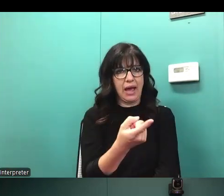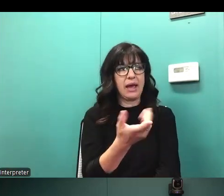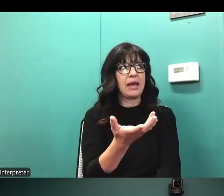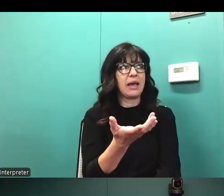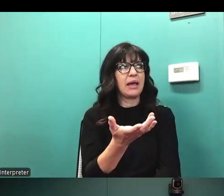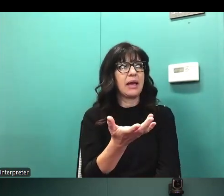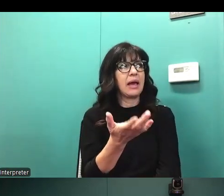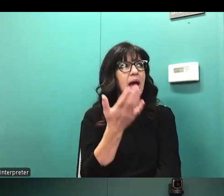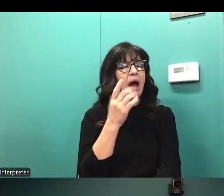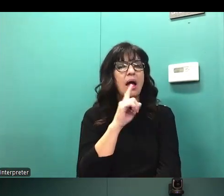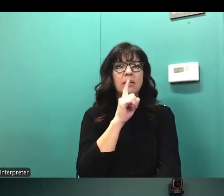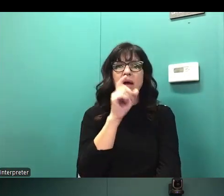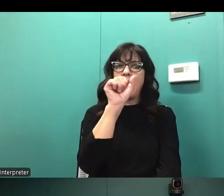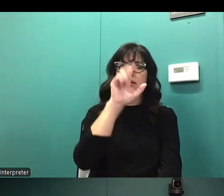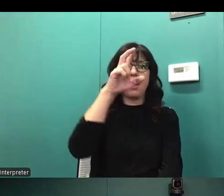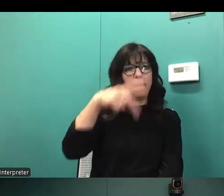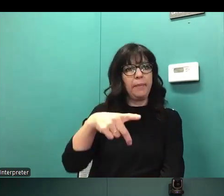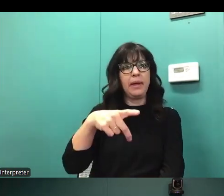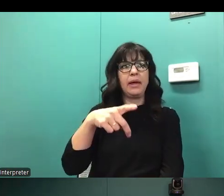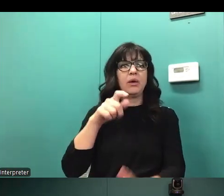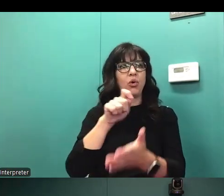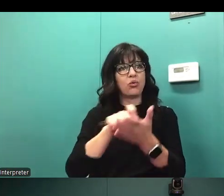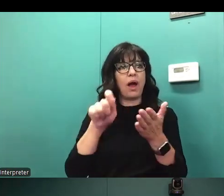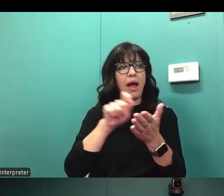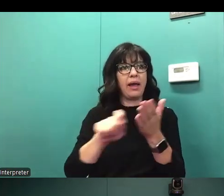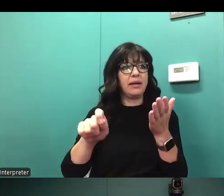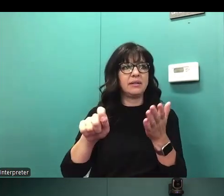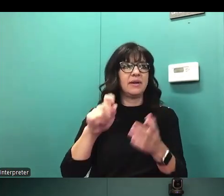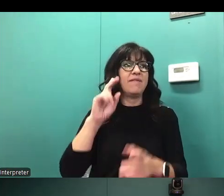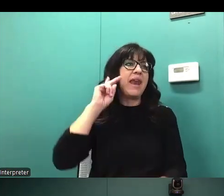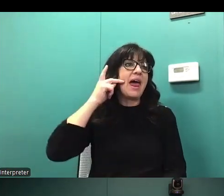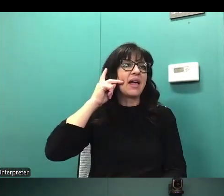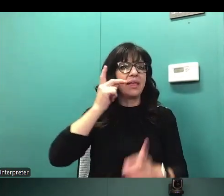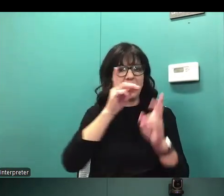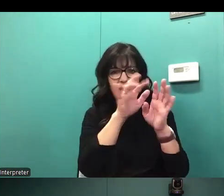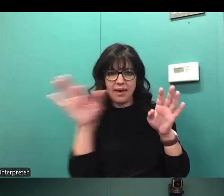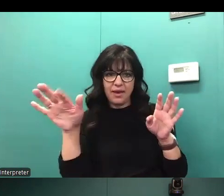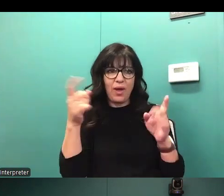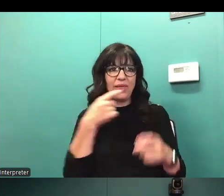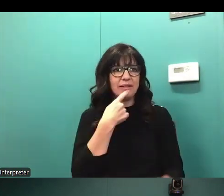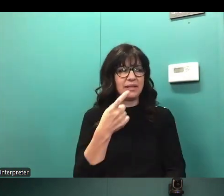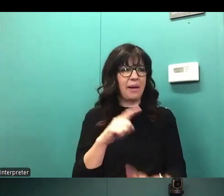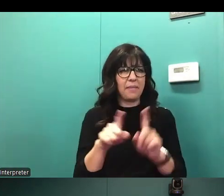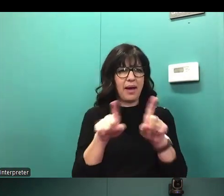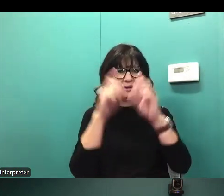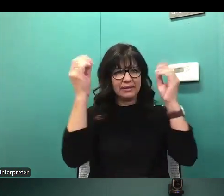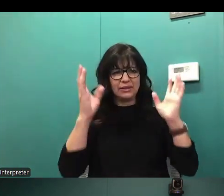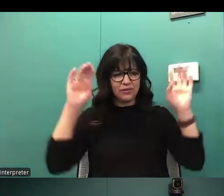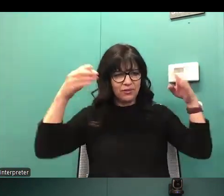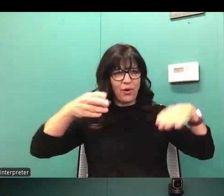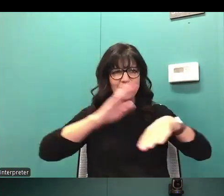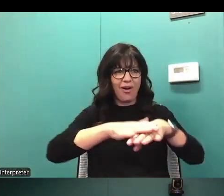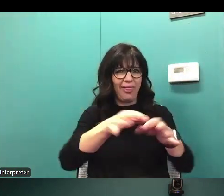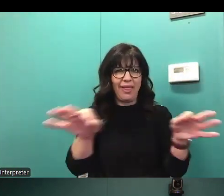I'm sure the SLPs will probably write phonetically, like what they say. Yeah. As teachers, like, we're focusing really a lot